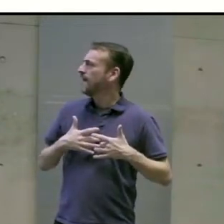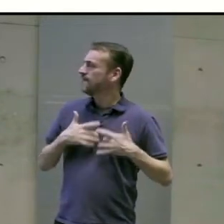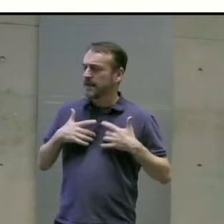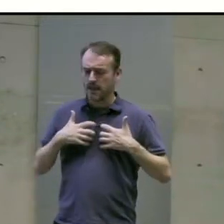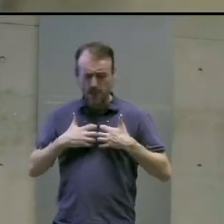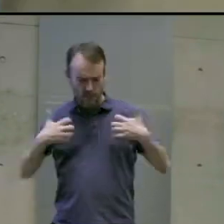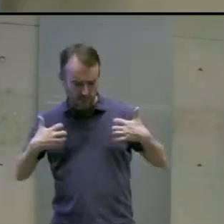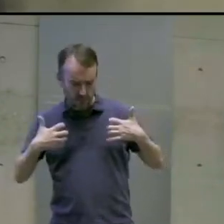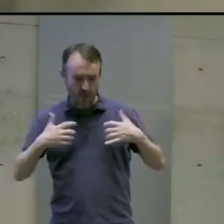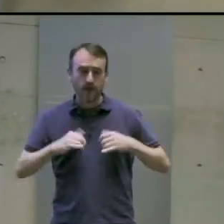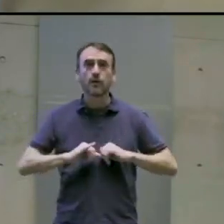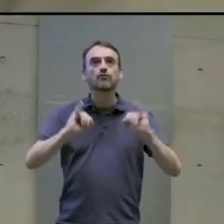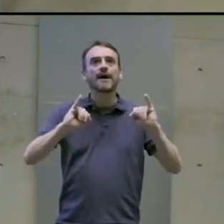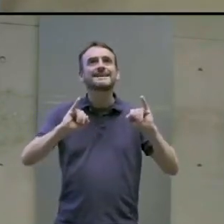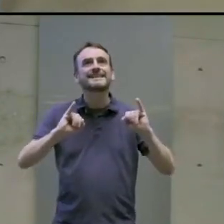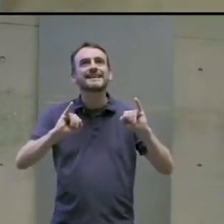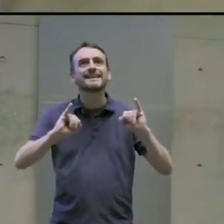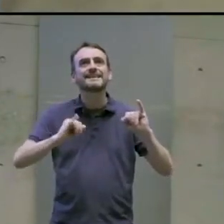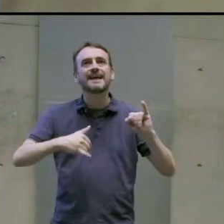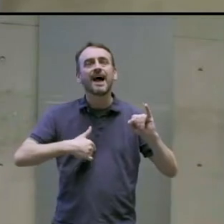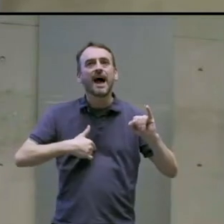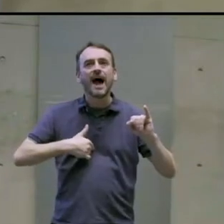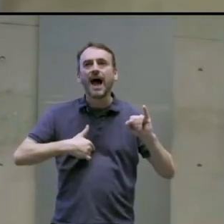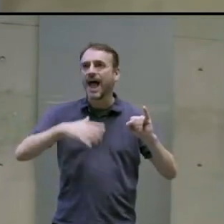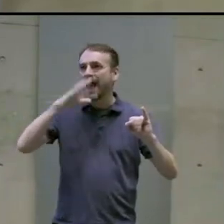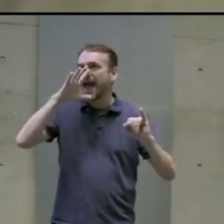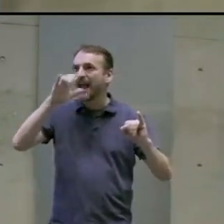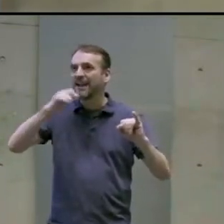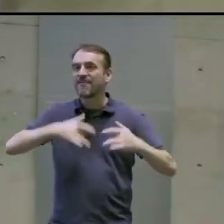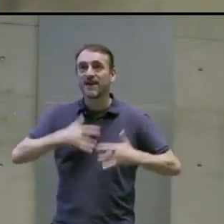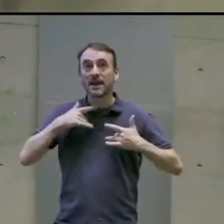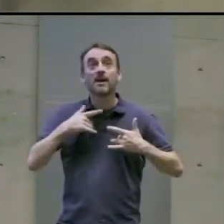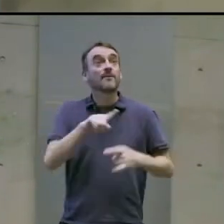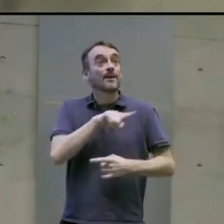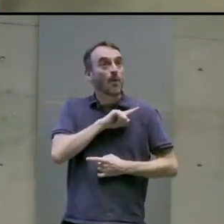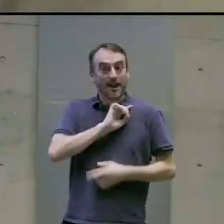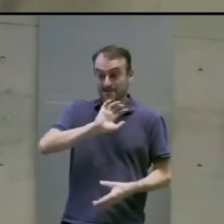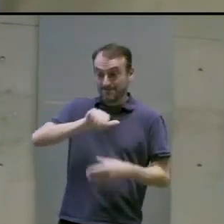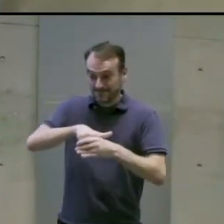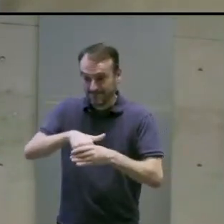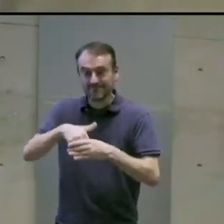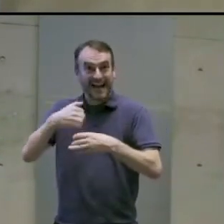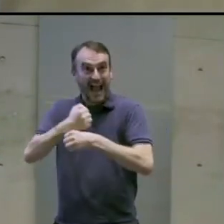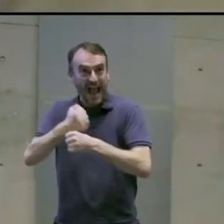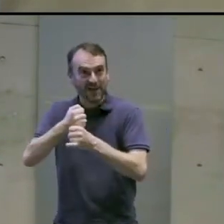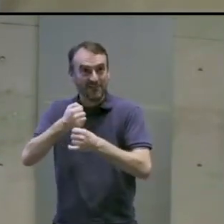terrible. I hate it. That's why I play those games, because they make me feel bad.